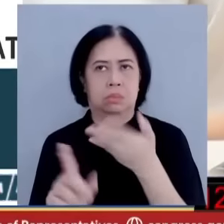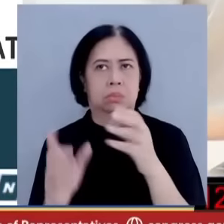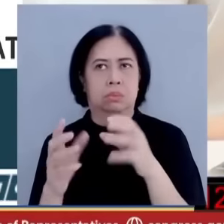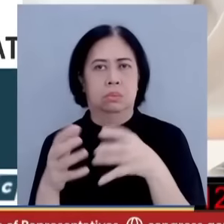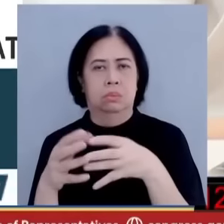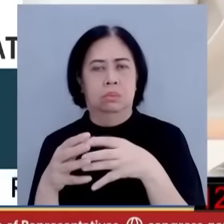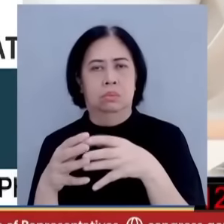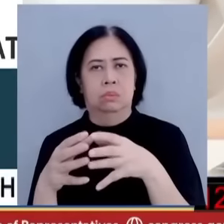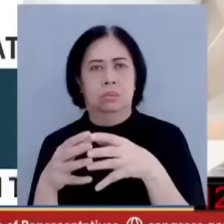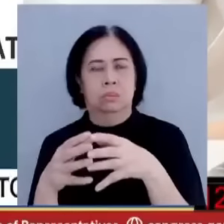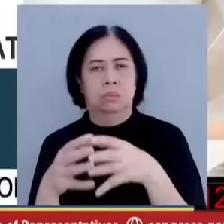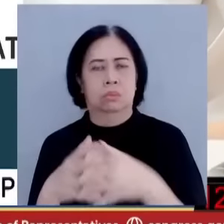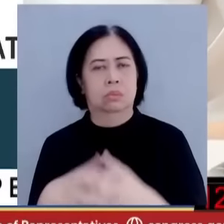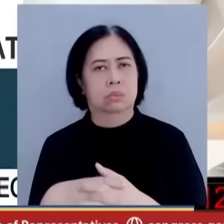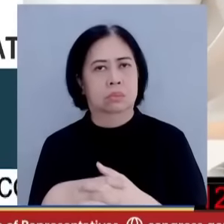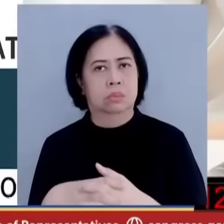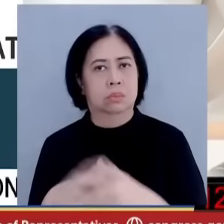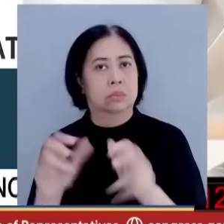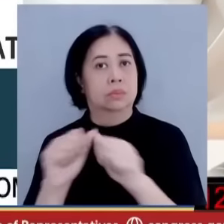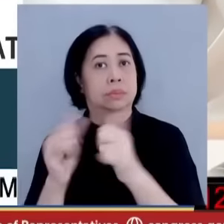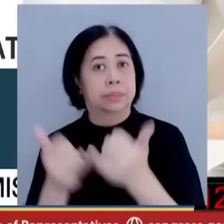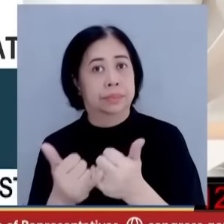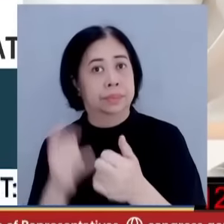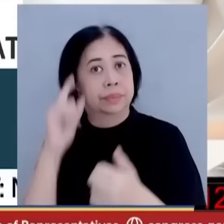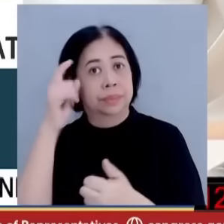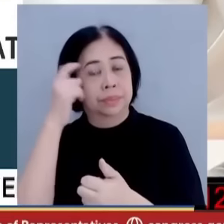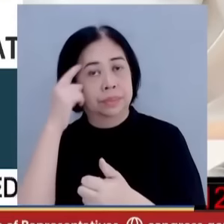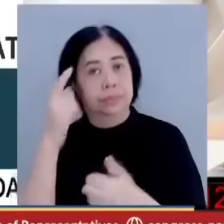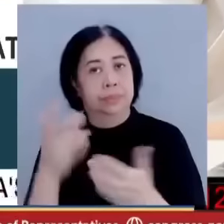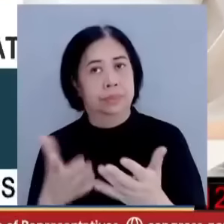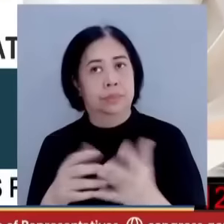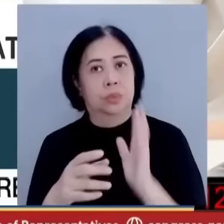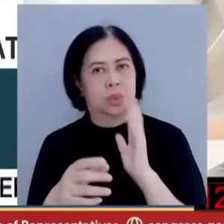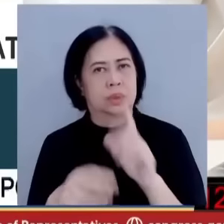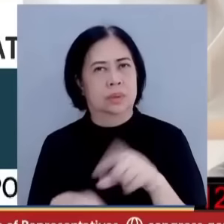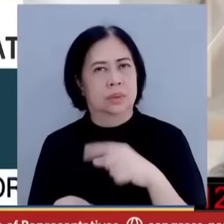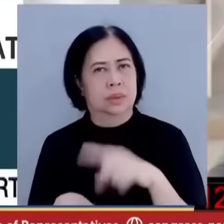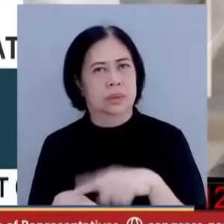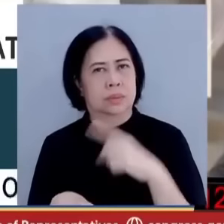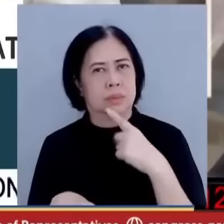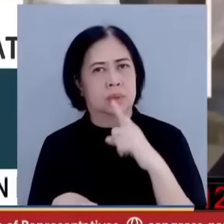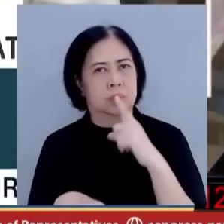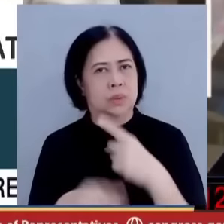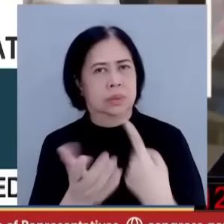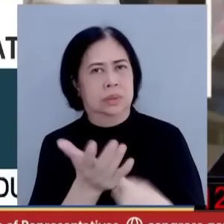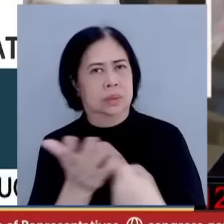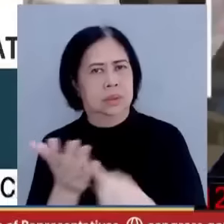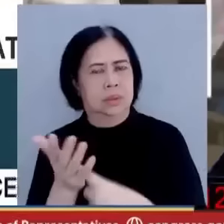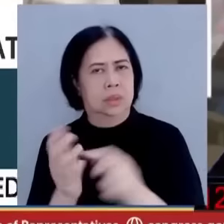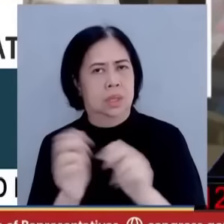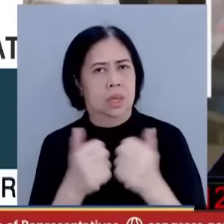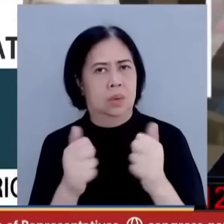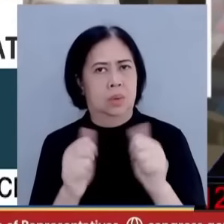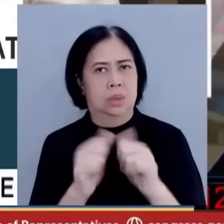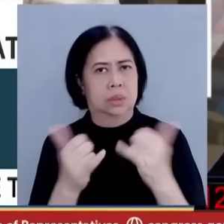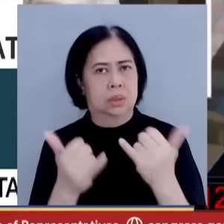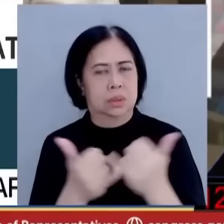particular agencies. Mm-hmm. It will take time for us to really discuss how agencies do this and do